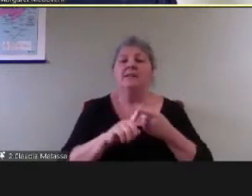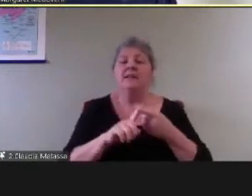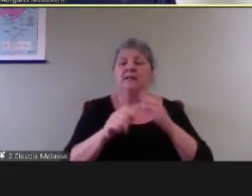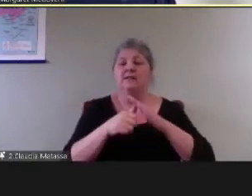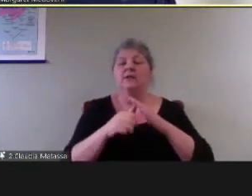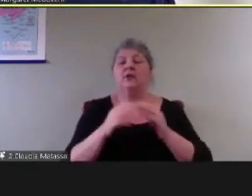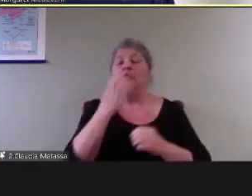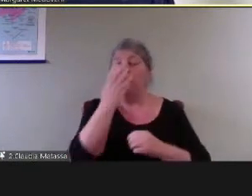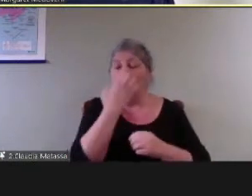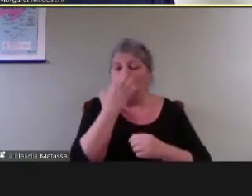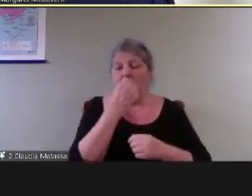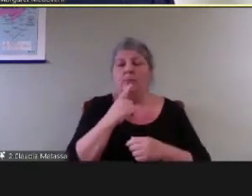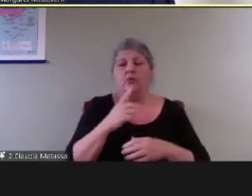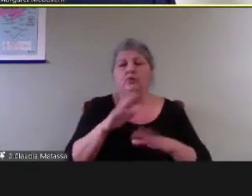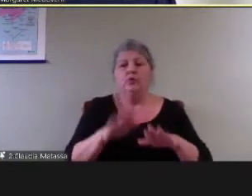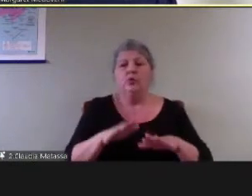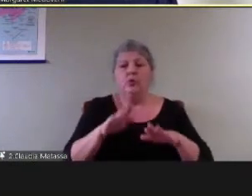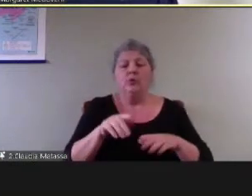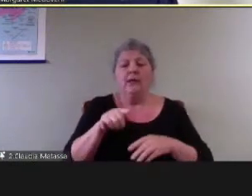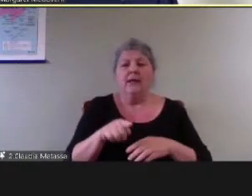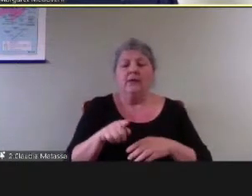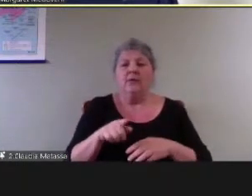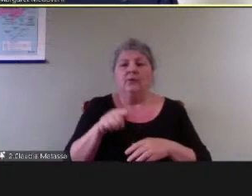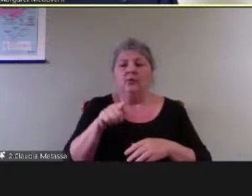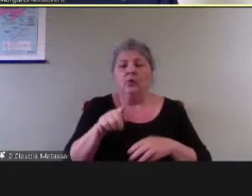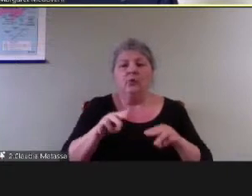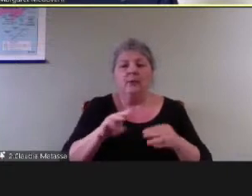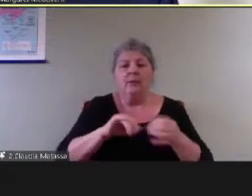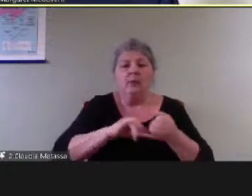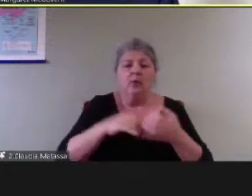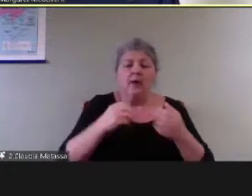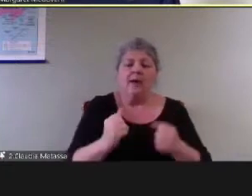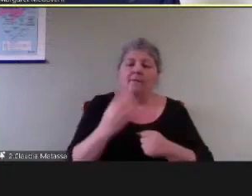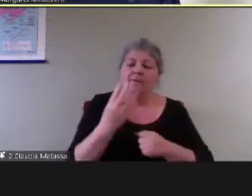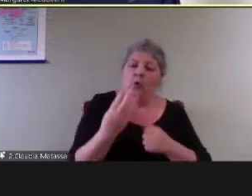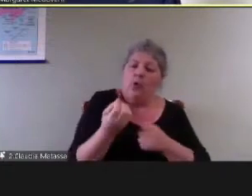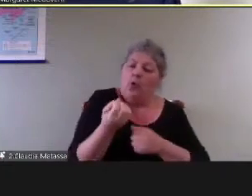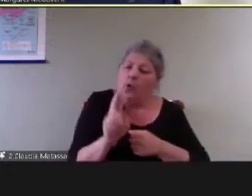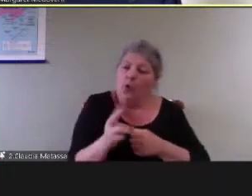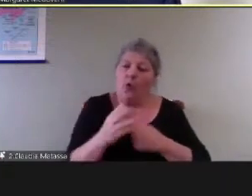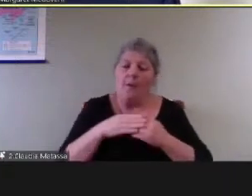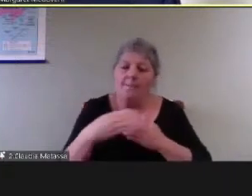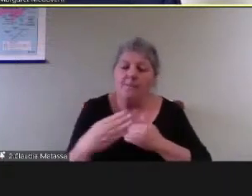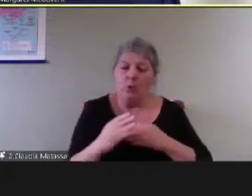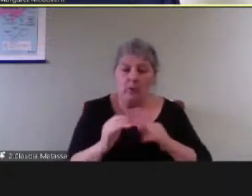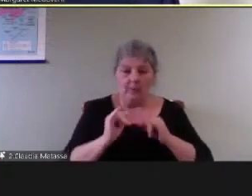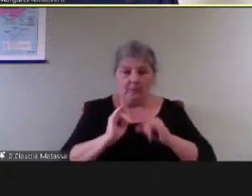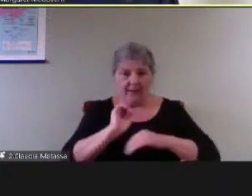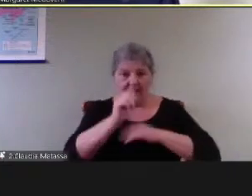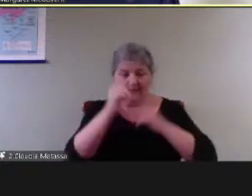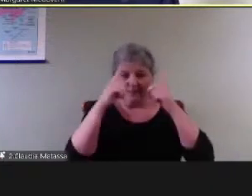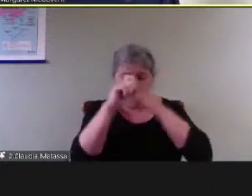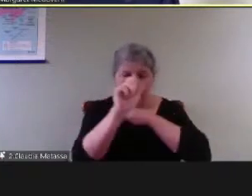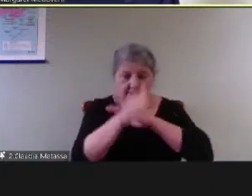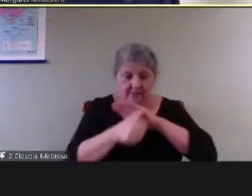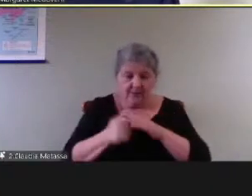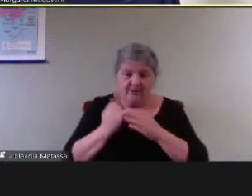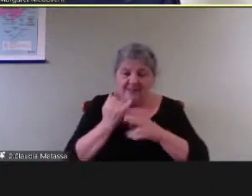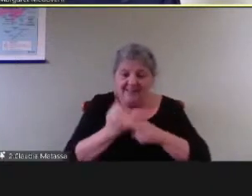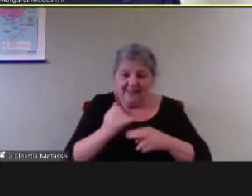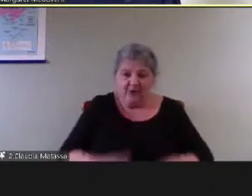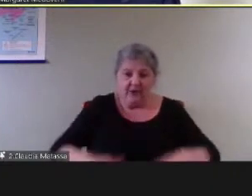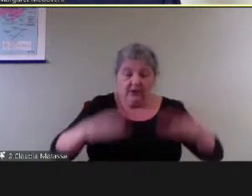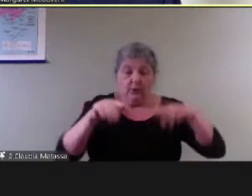those people who had four or more adverse childhood experiences in childhood, those people were 15 times